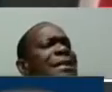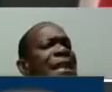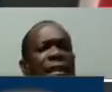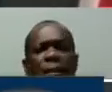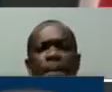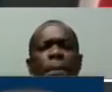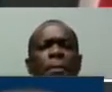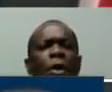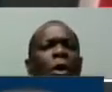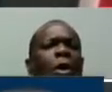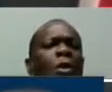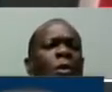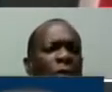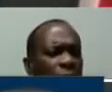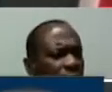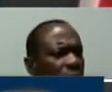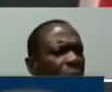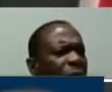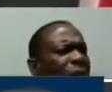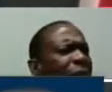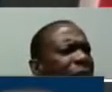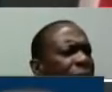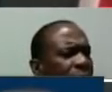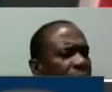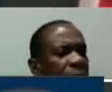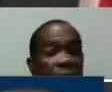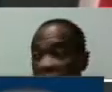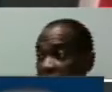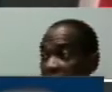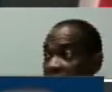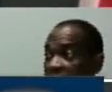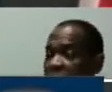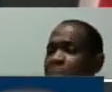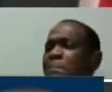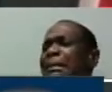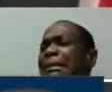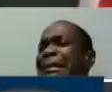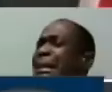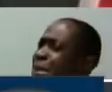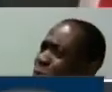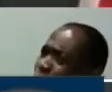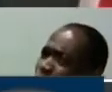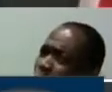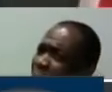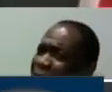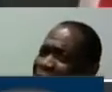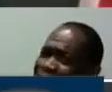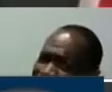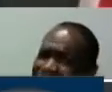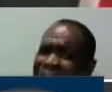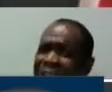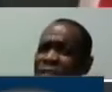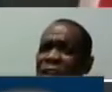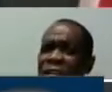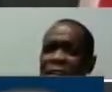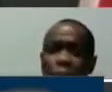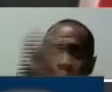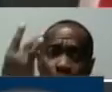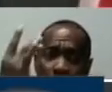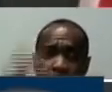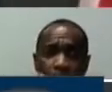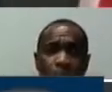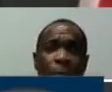you?" And he said, "Please get vaccinated." Because the unvaccinated